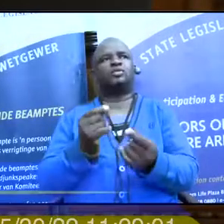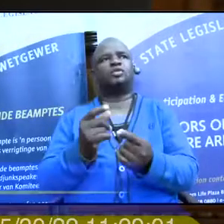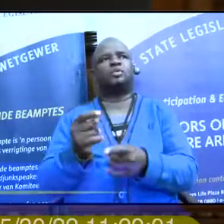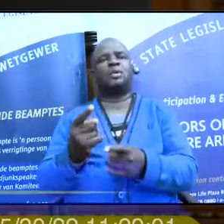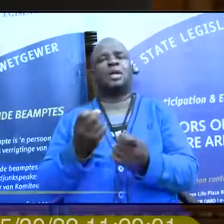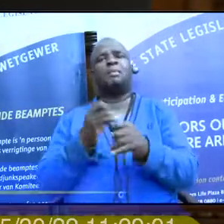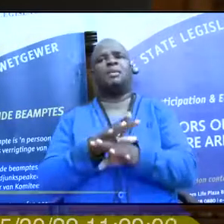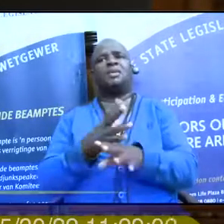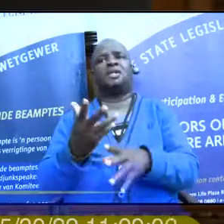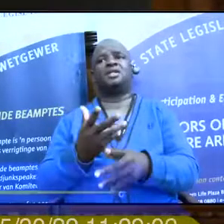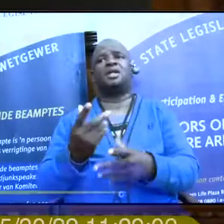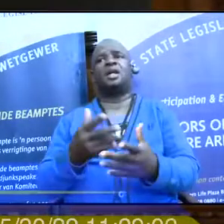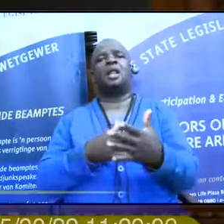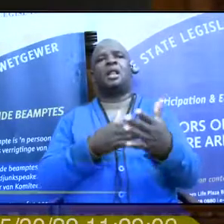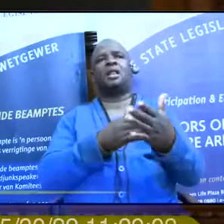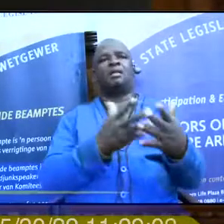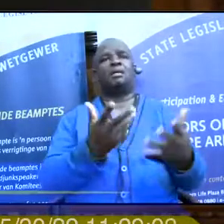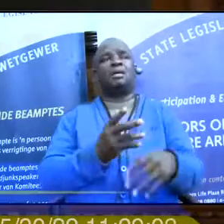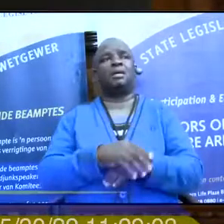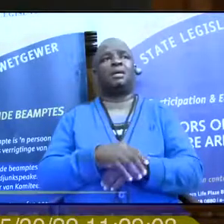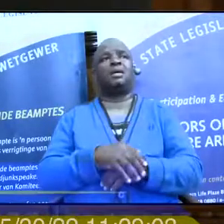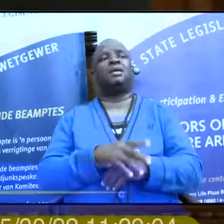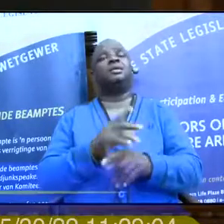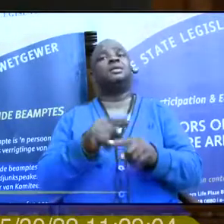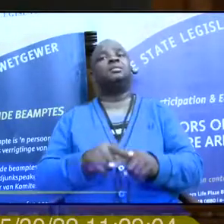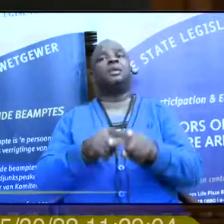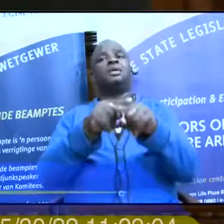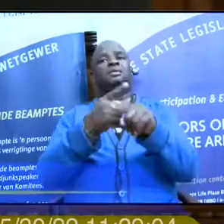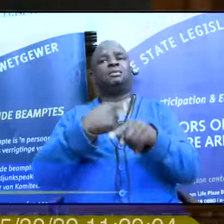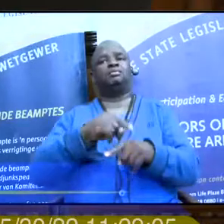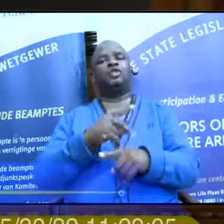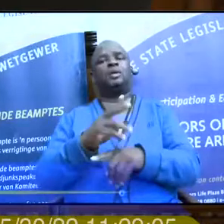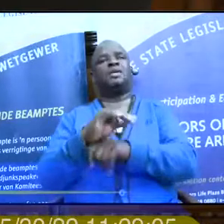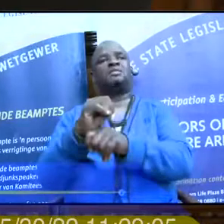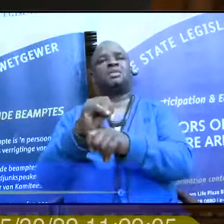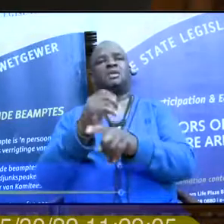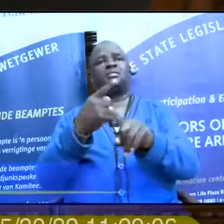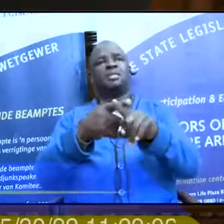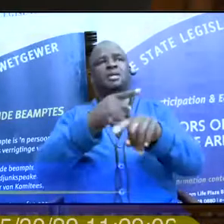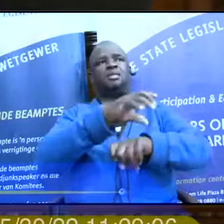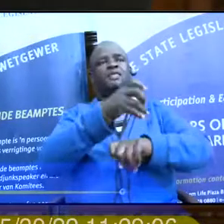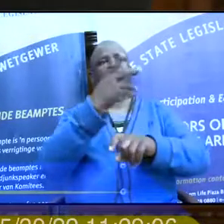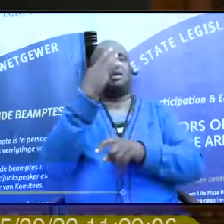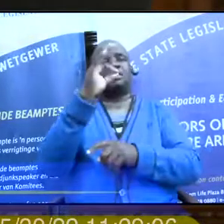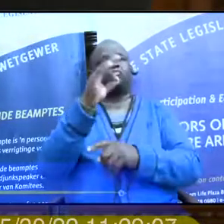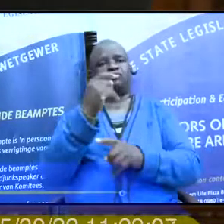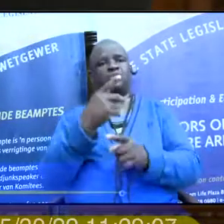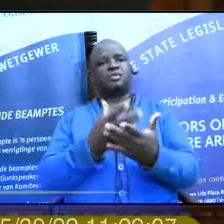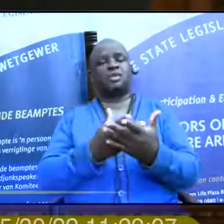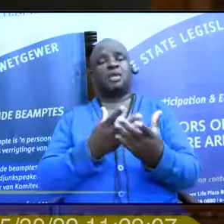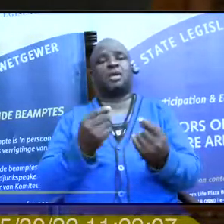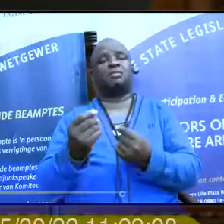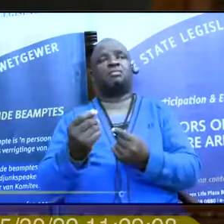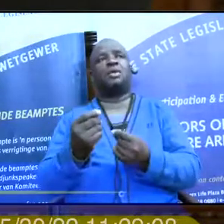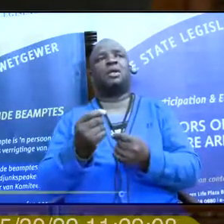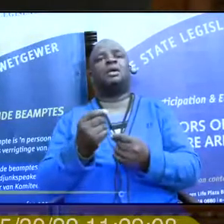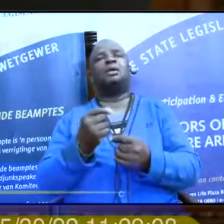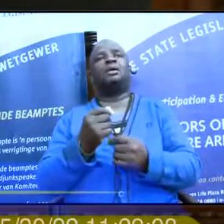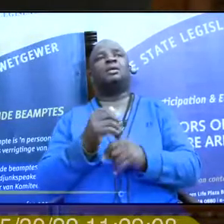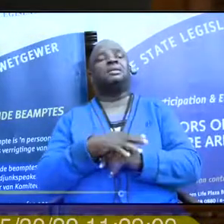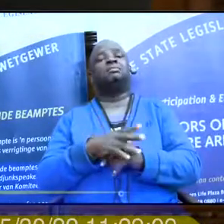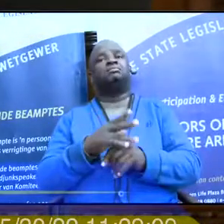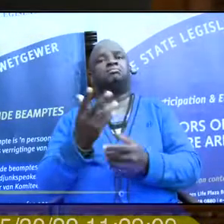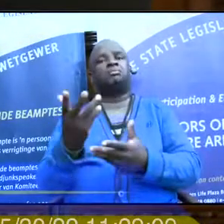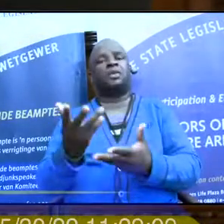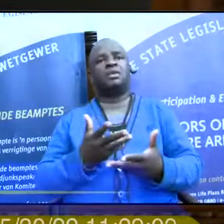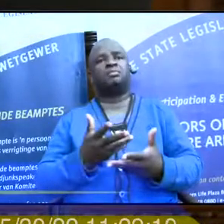implementation and it's up to us in our municipalities in our provincial governments to allow for the environment issues